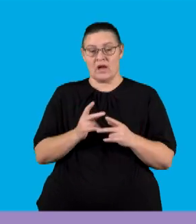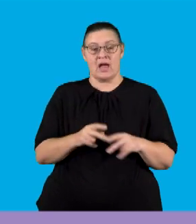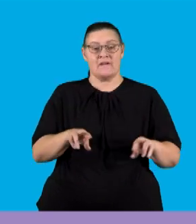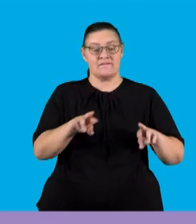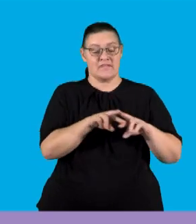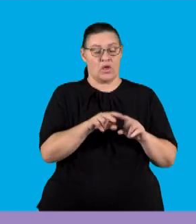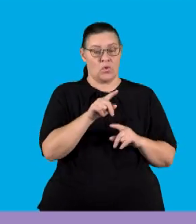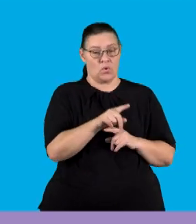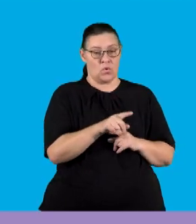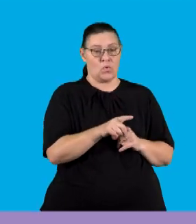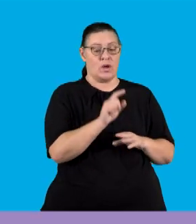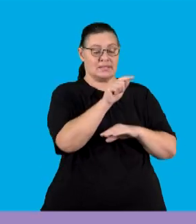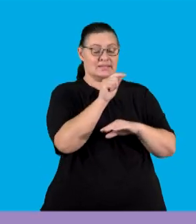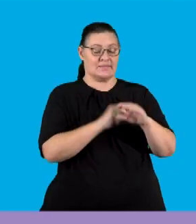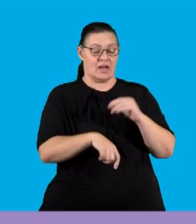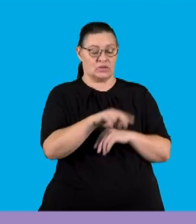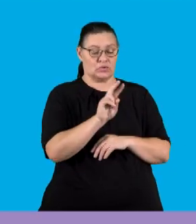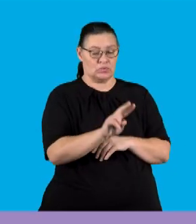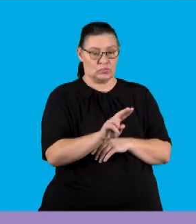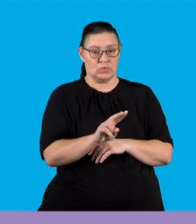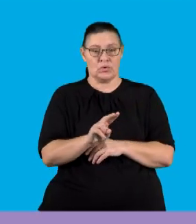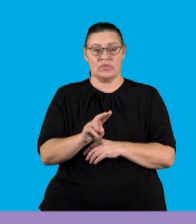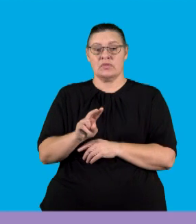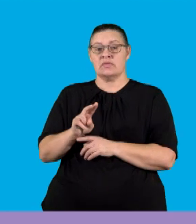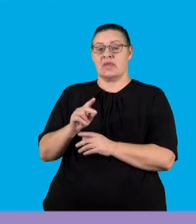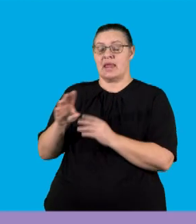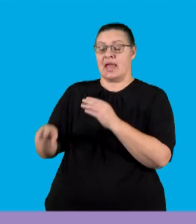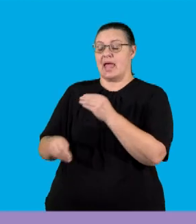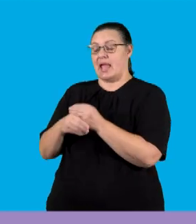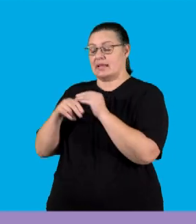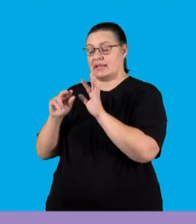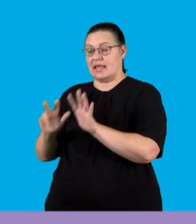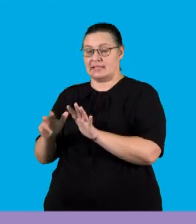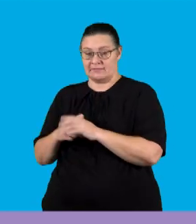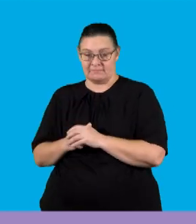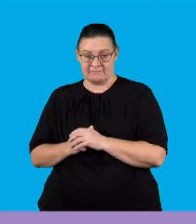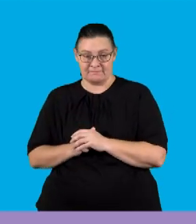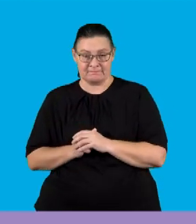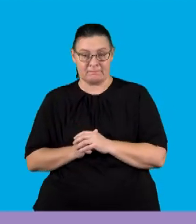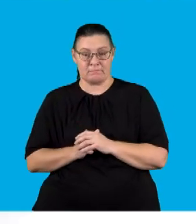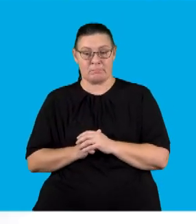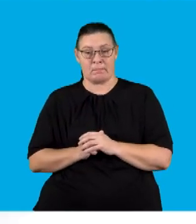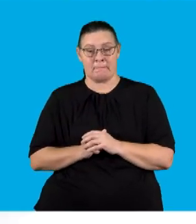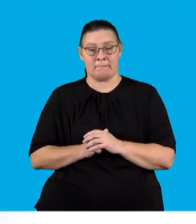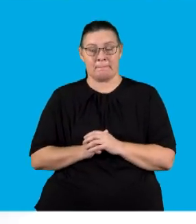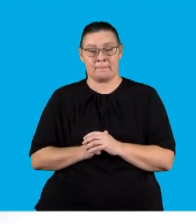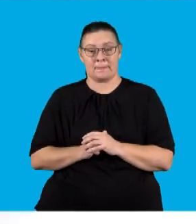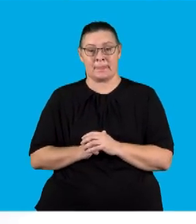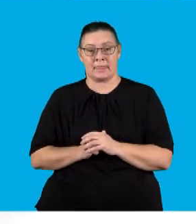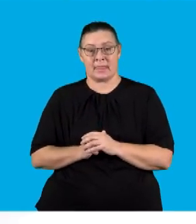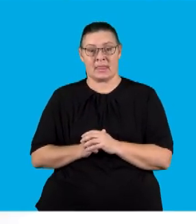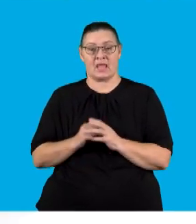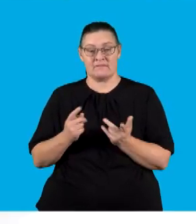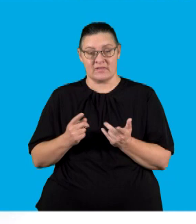is going to be divided by 2, and the answer we are going to add 8. So we're going to